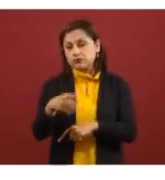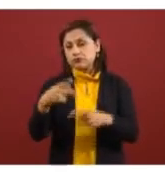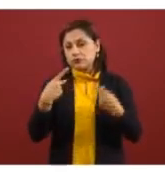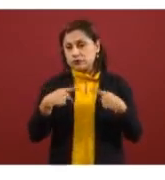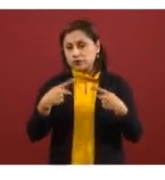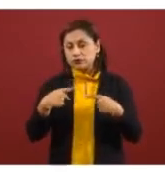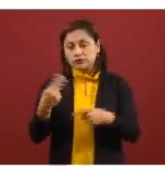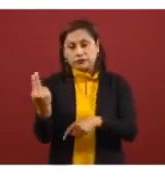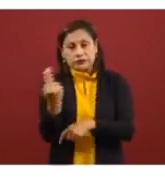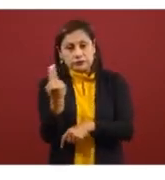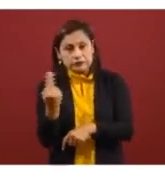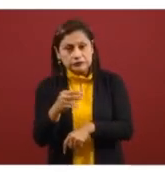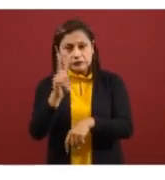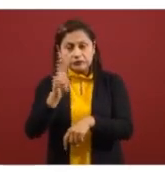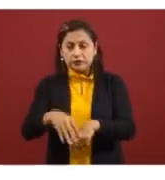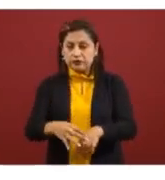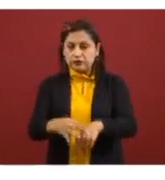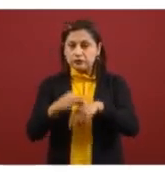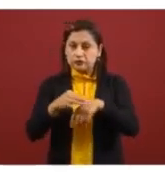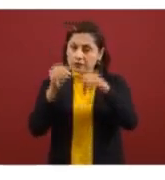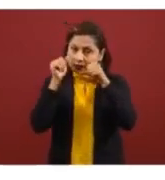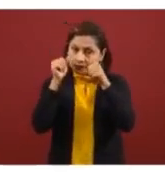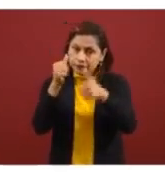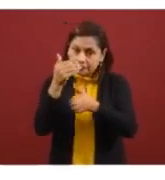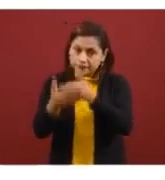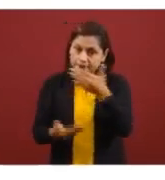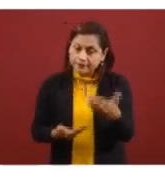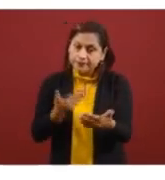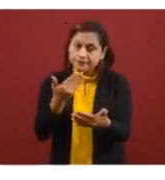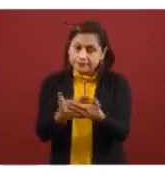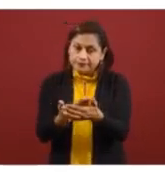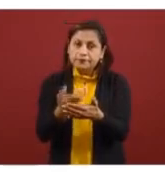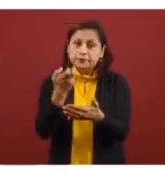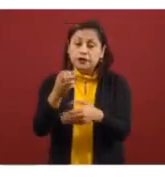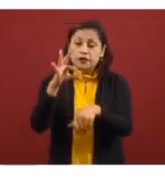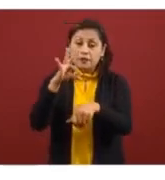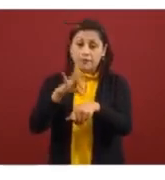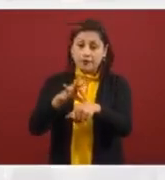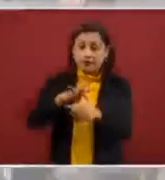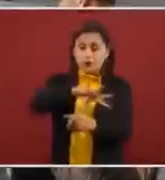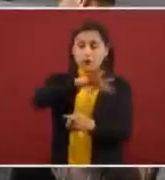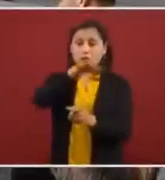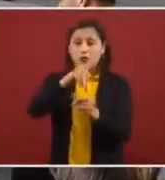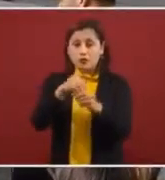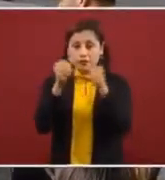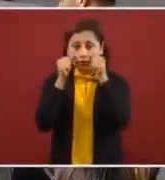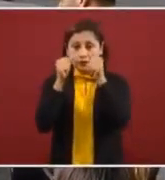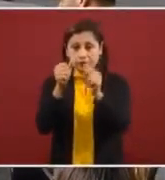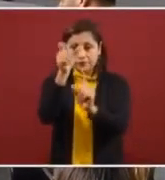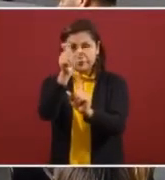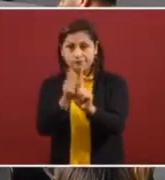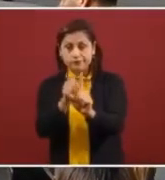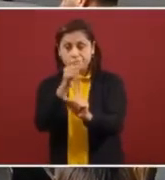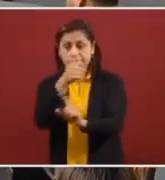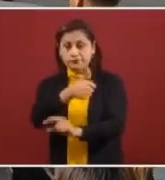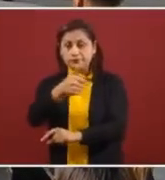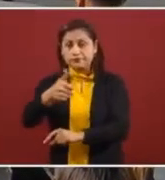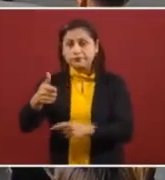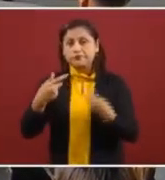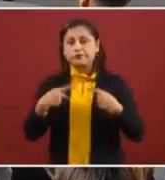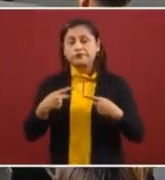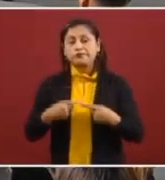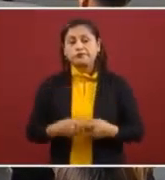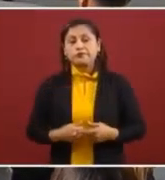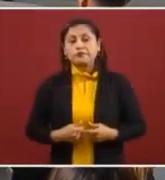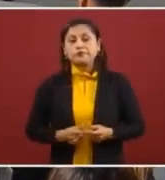and for the users of medical services to guarantee medical service that's integral